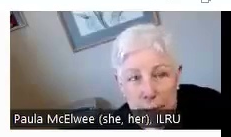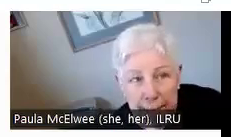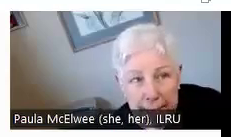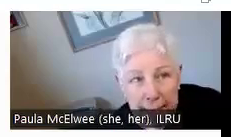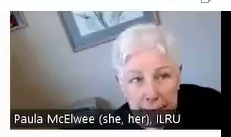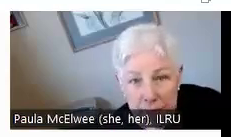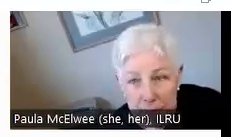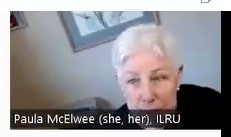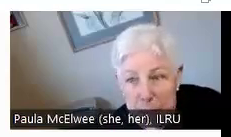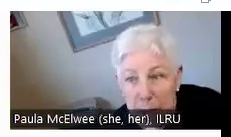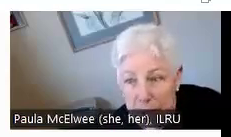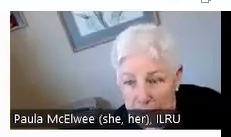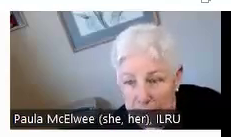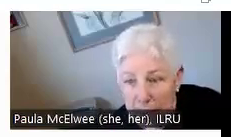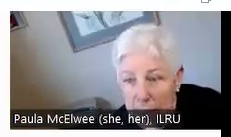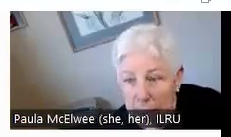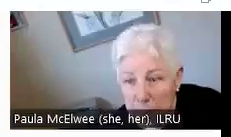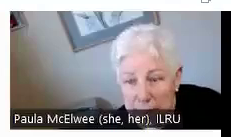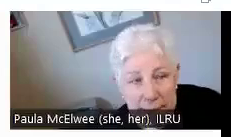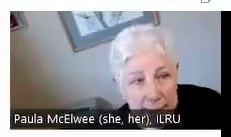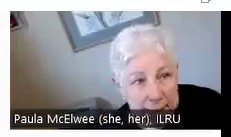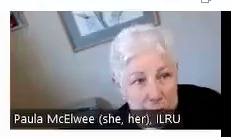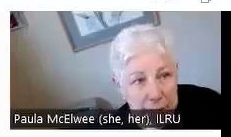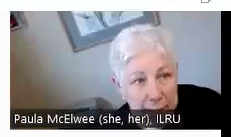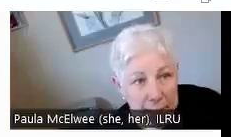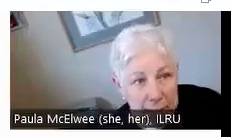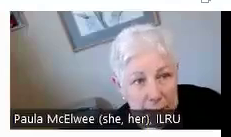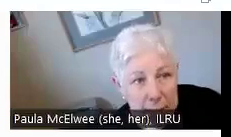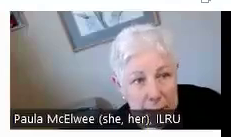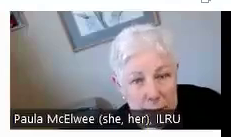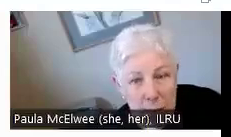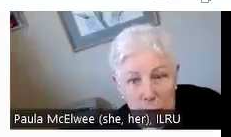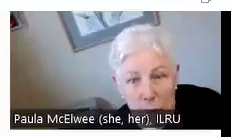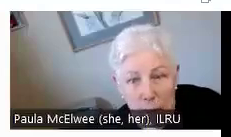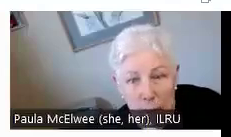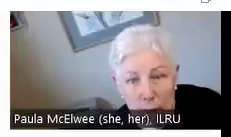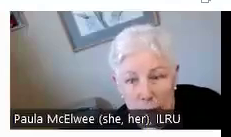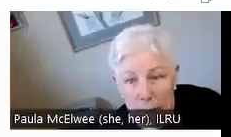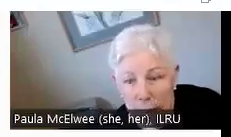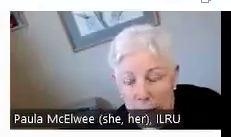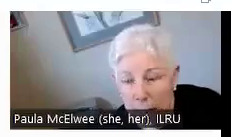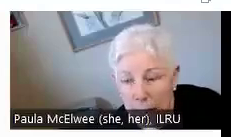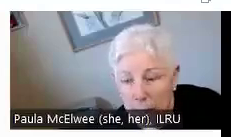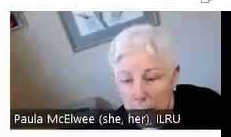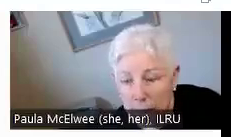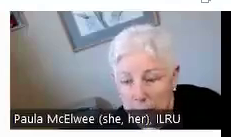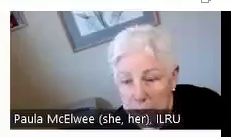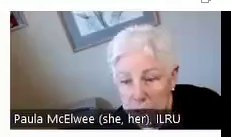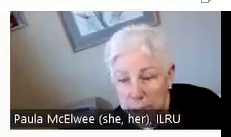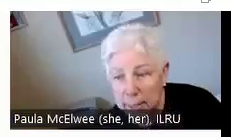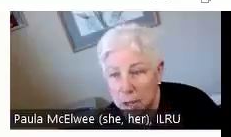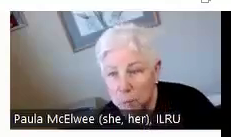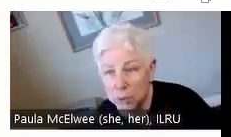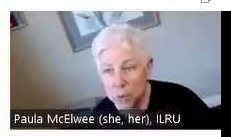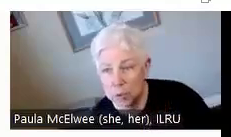that you again have him spotlighted, because he is pinned. So and